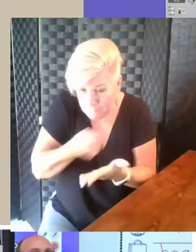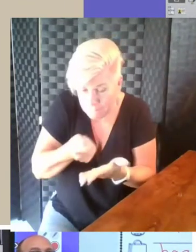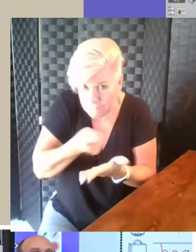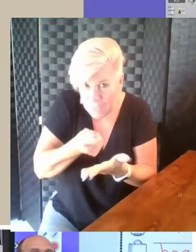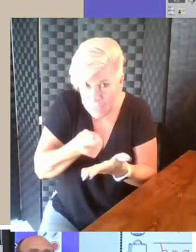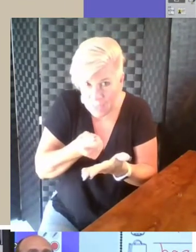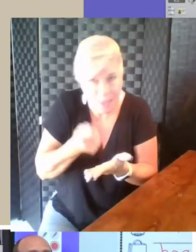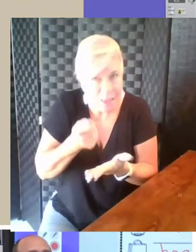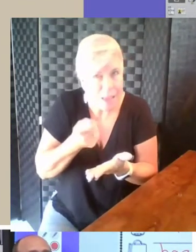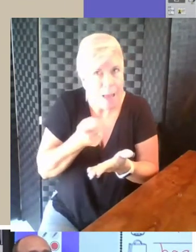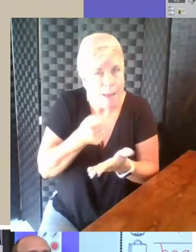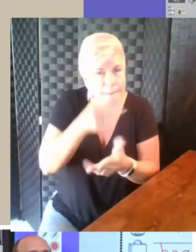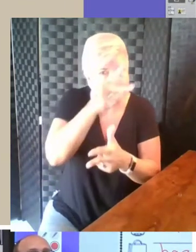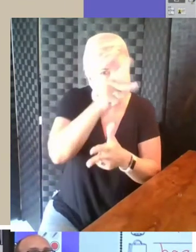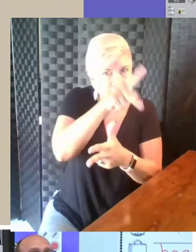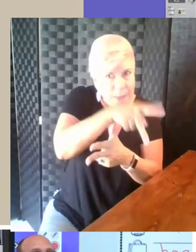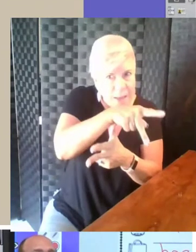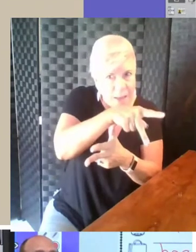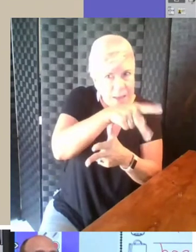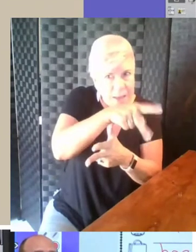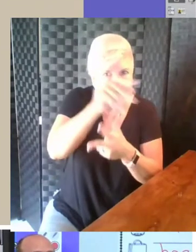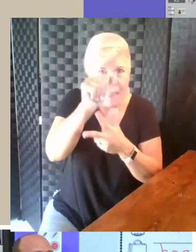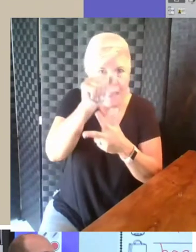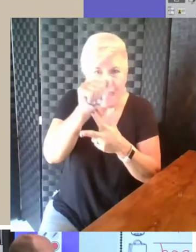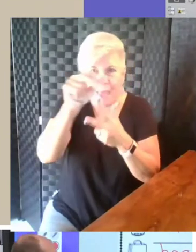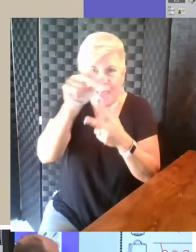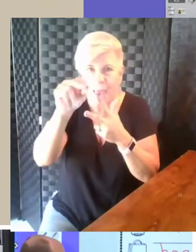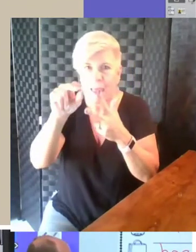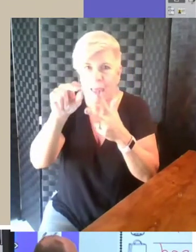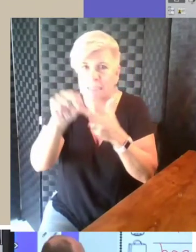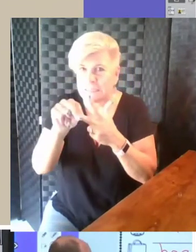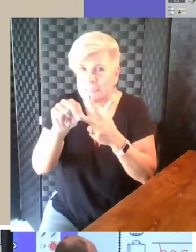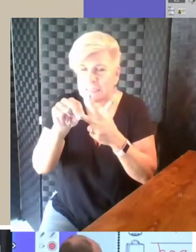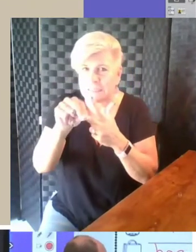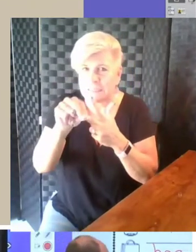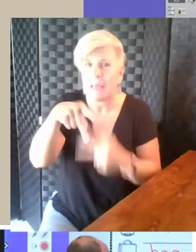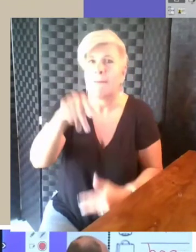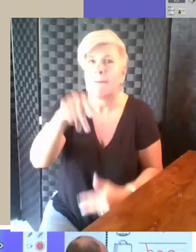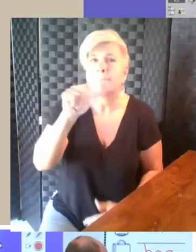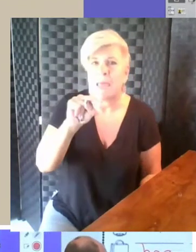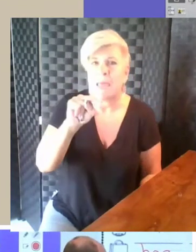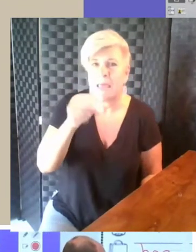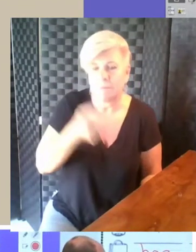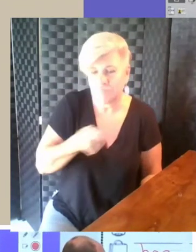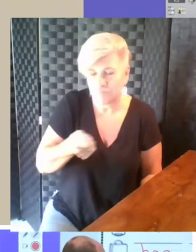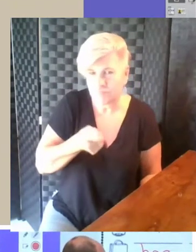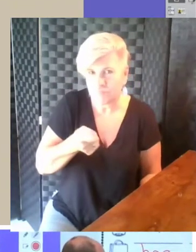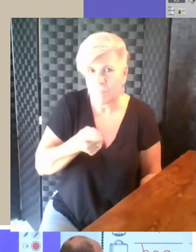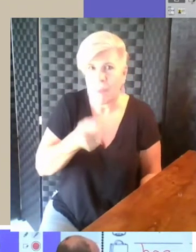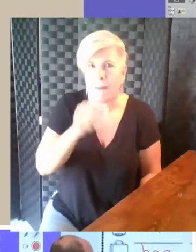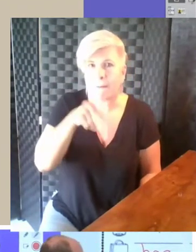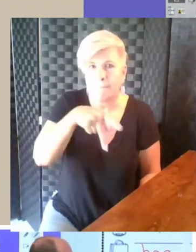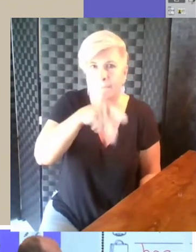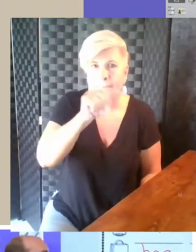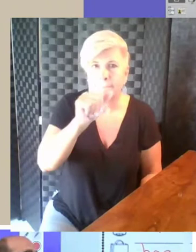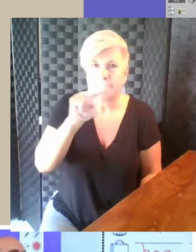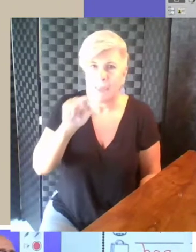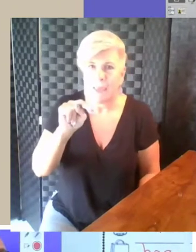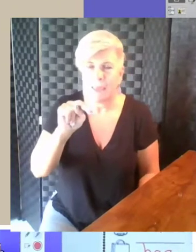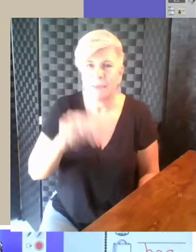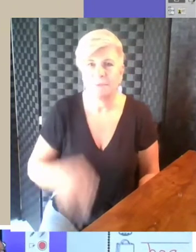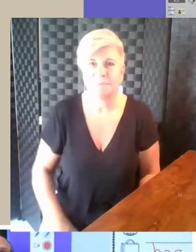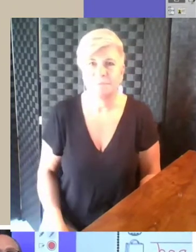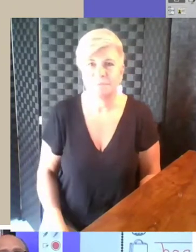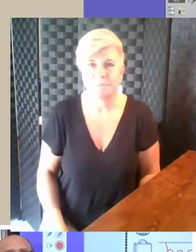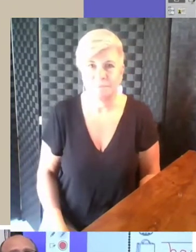hear p at the beginning and n at the end, the final sound. P, an.